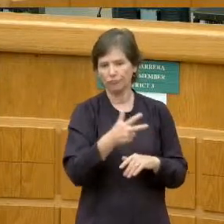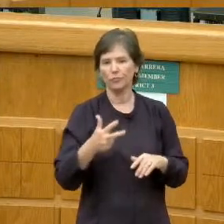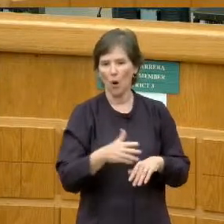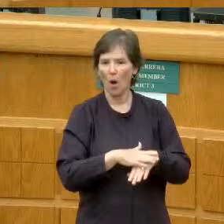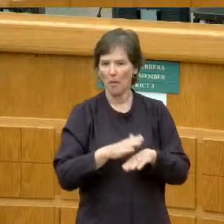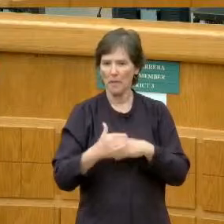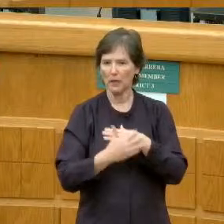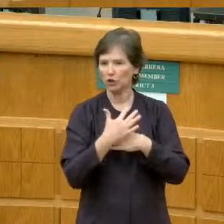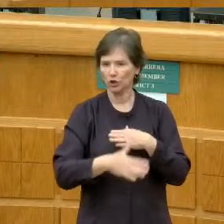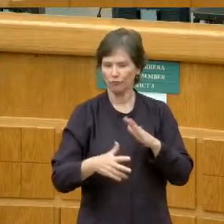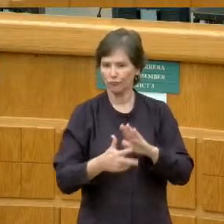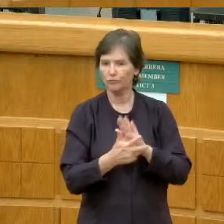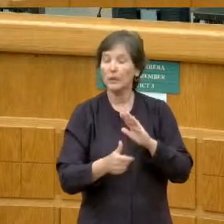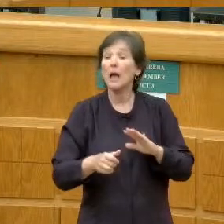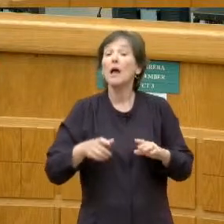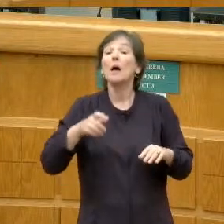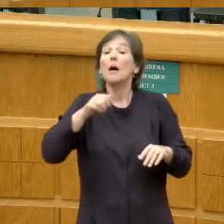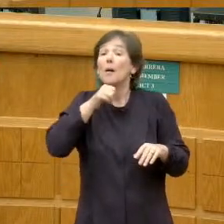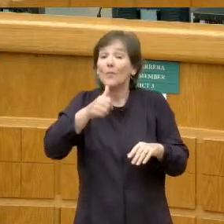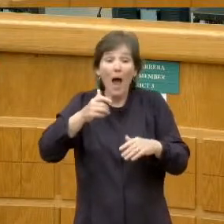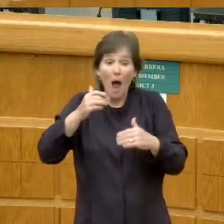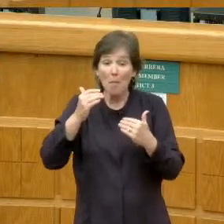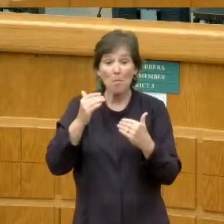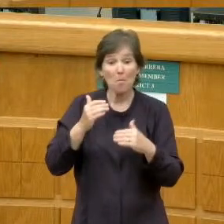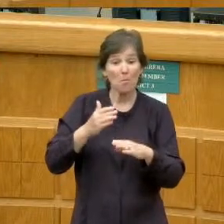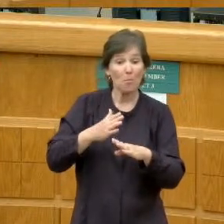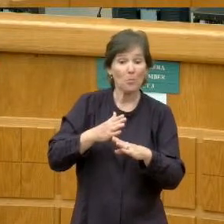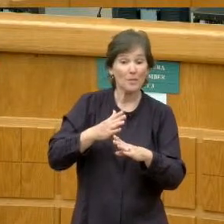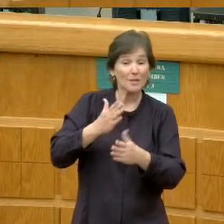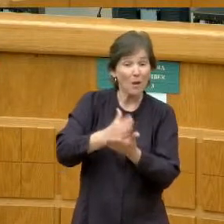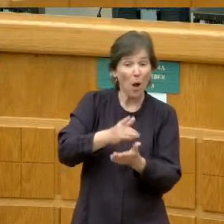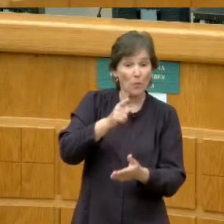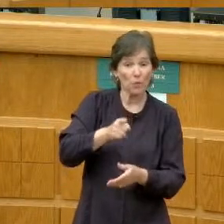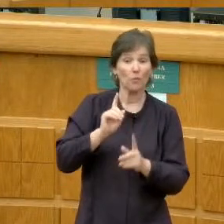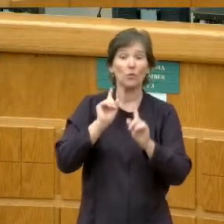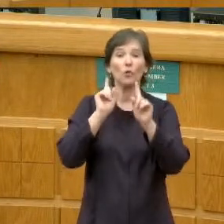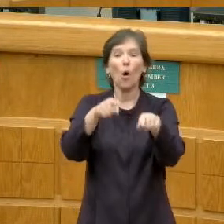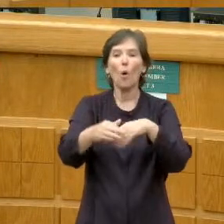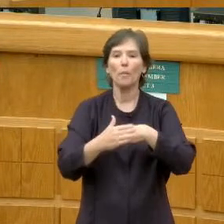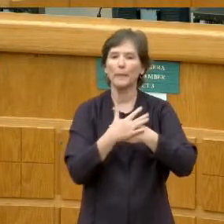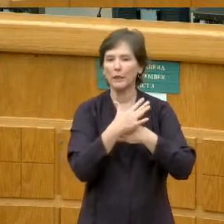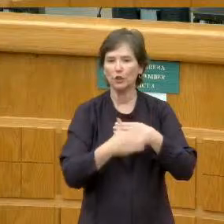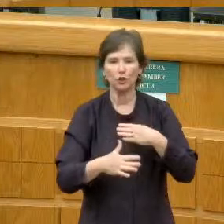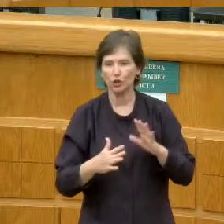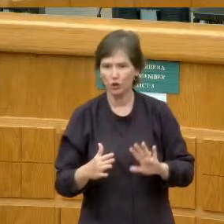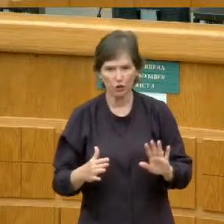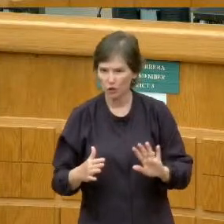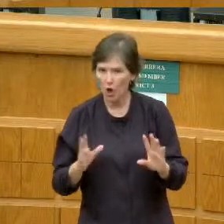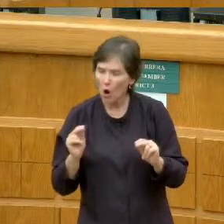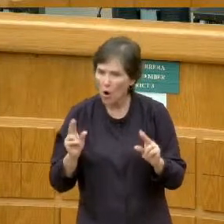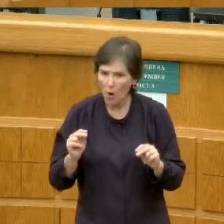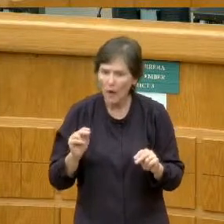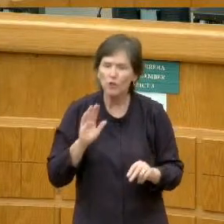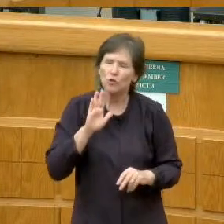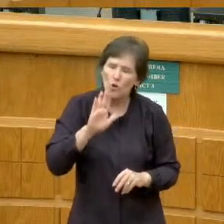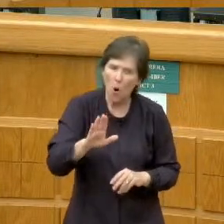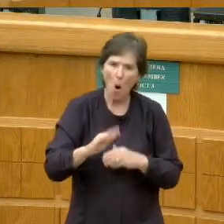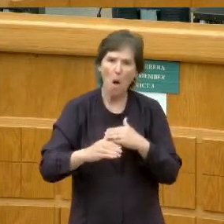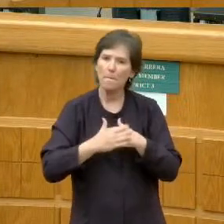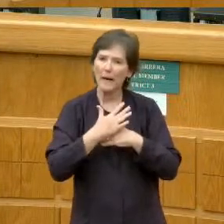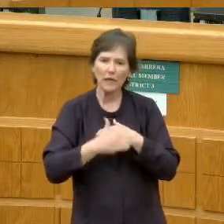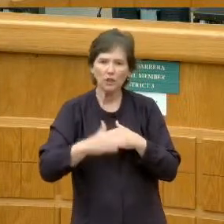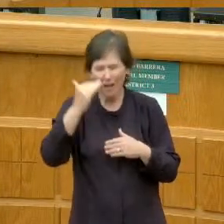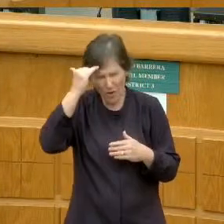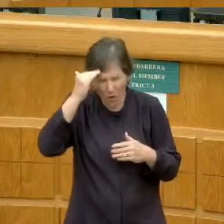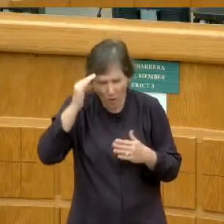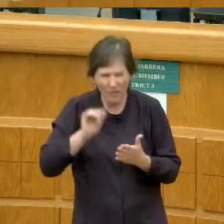beach. It does belong to Texas. I know that. about 50 years ago, my